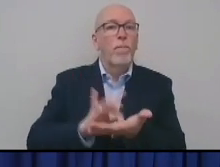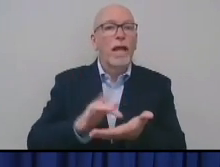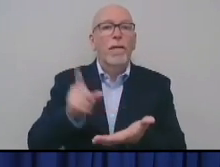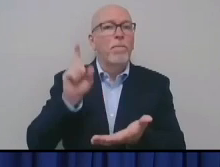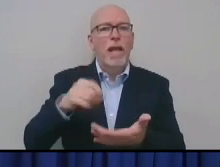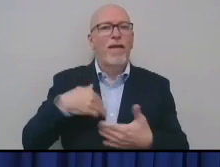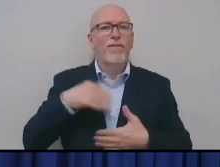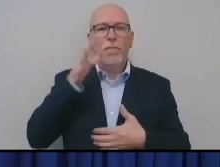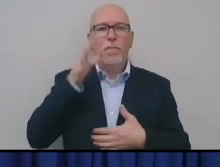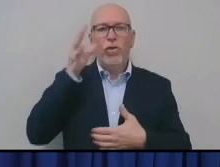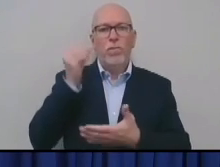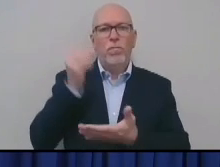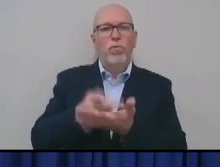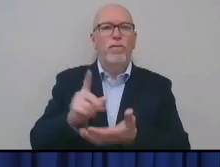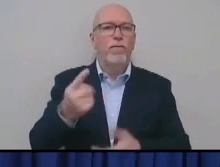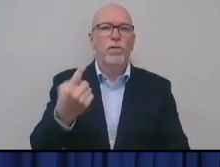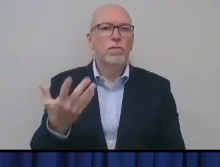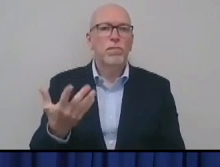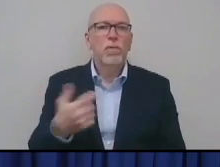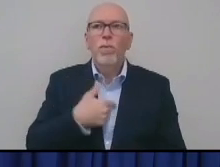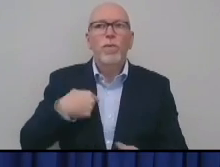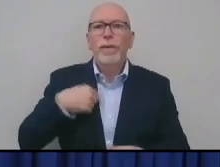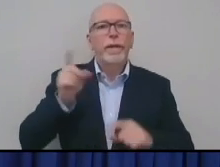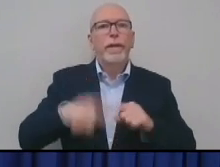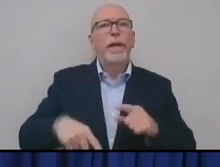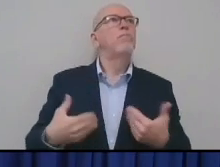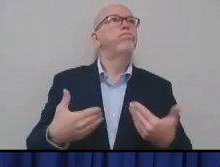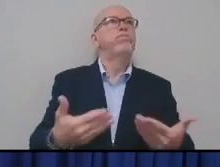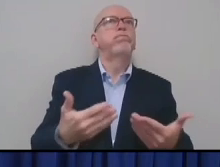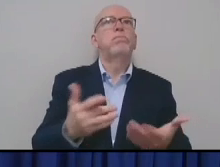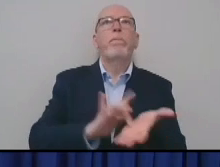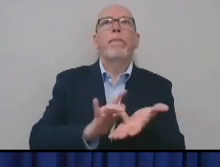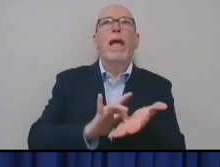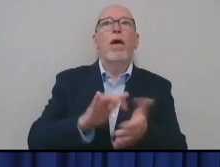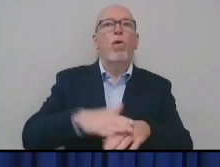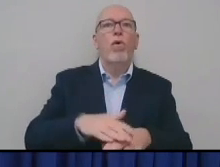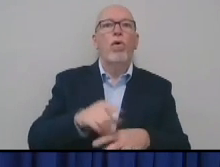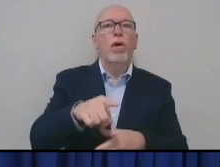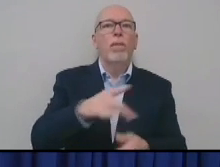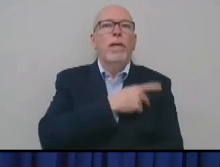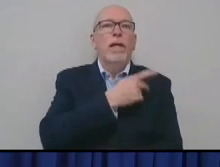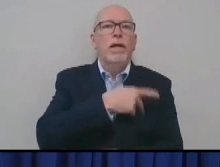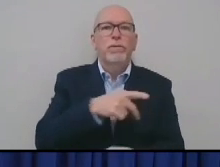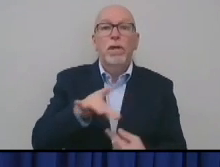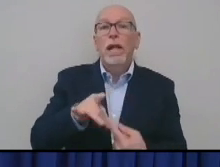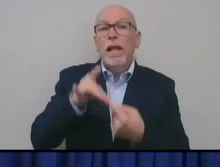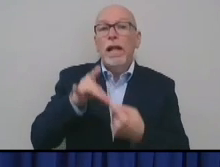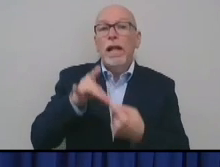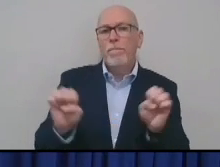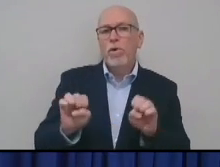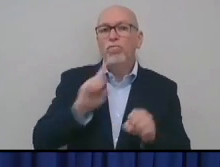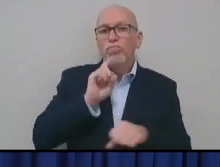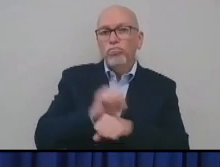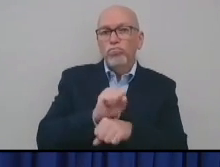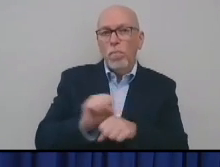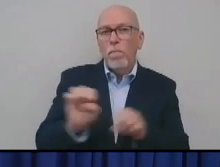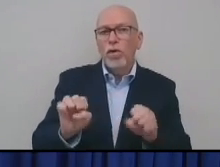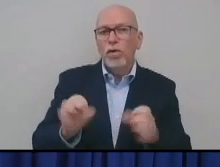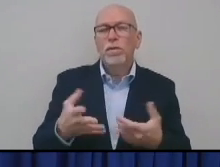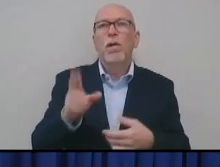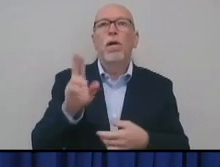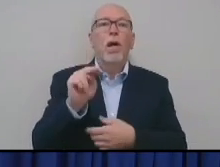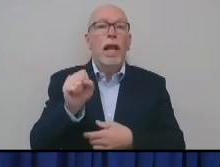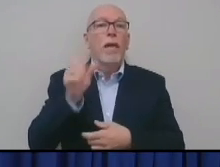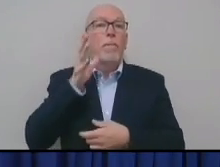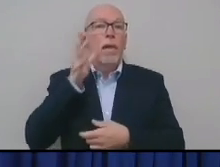sign for that. So we can't do anything medically on a patient unless it's an emergency, true emergency, unless the parent or